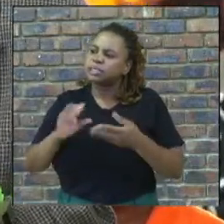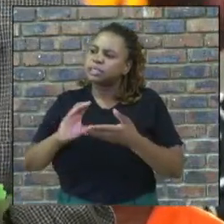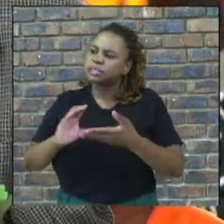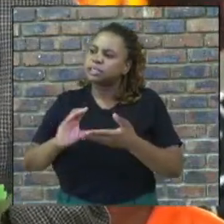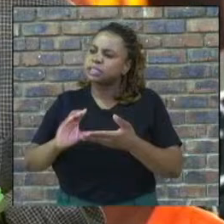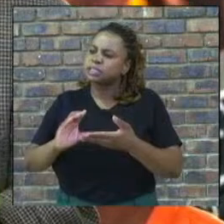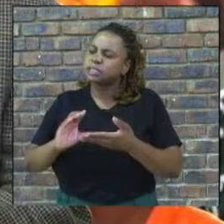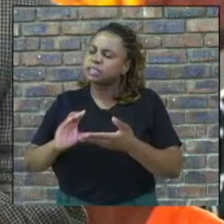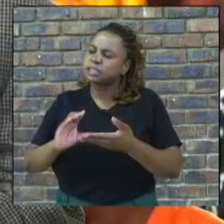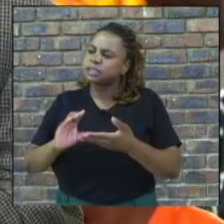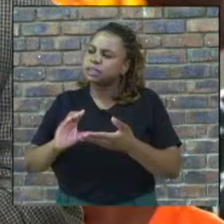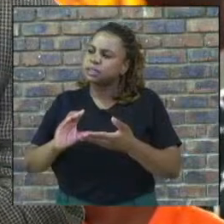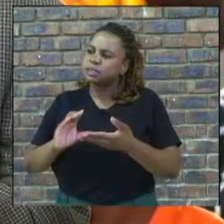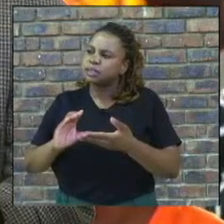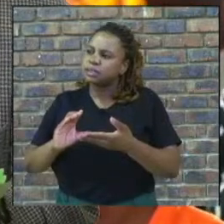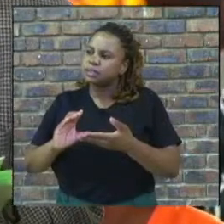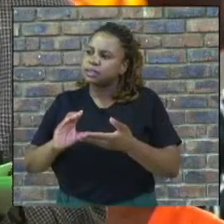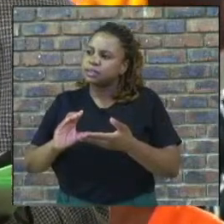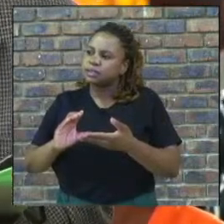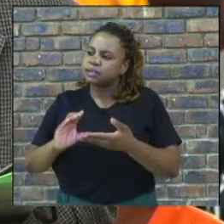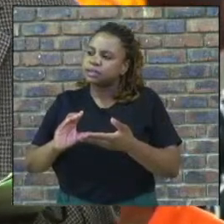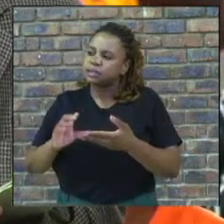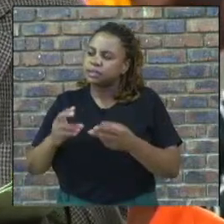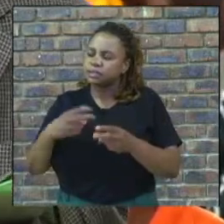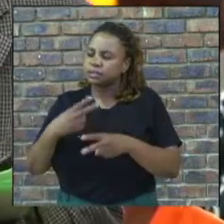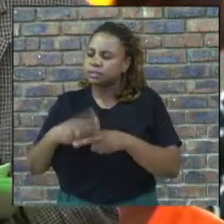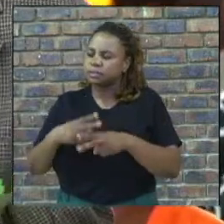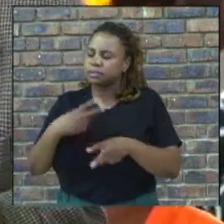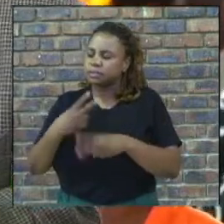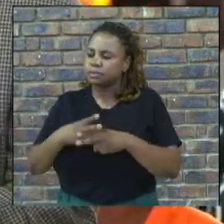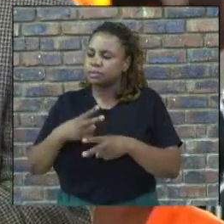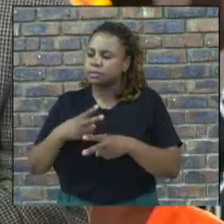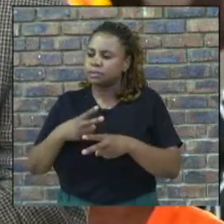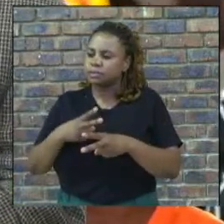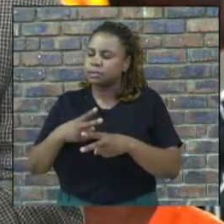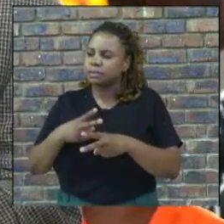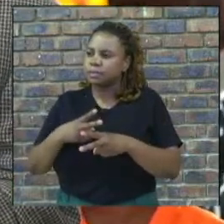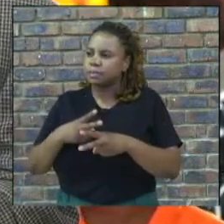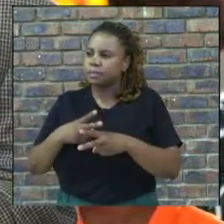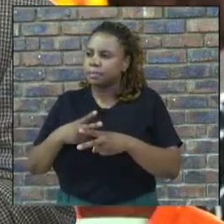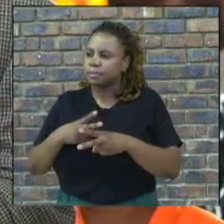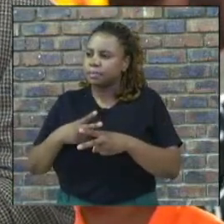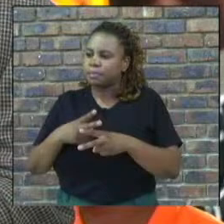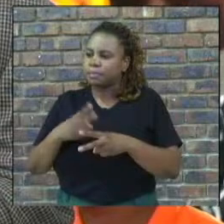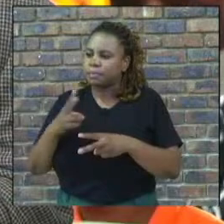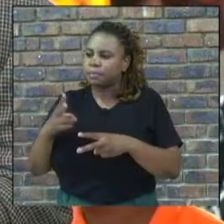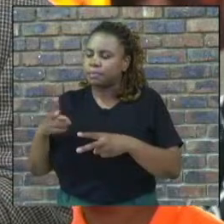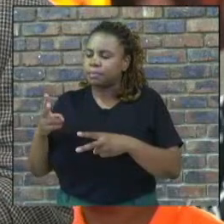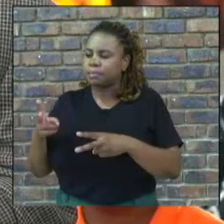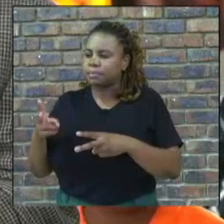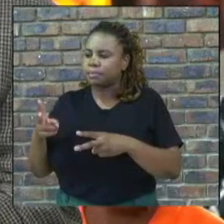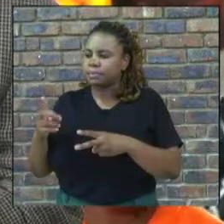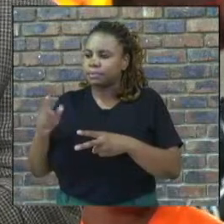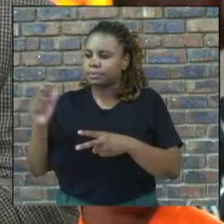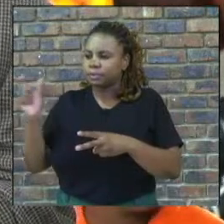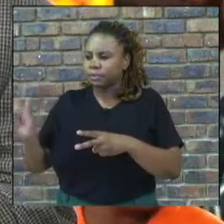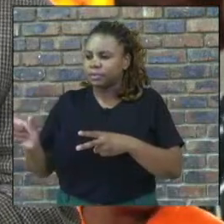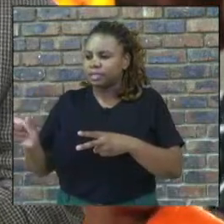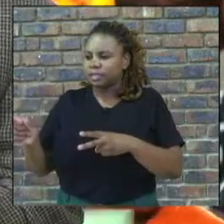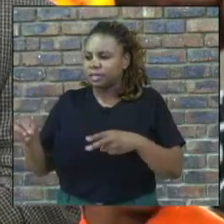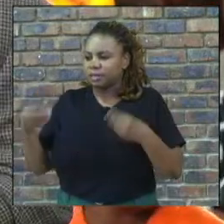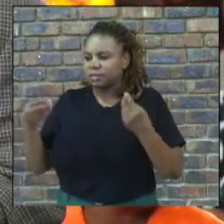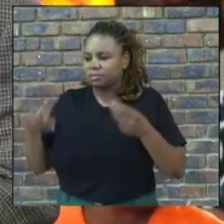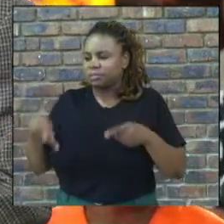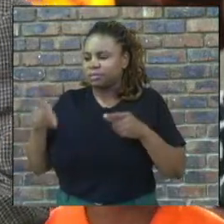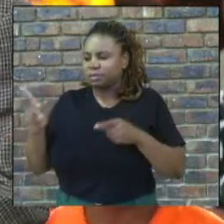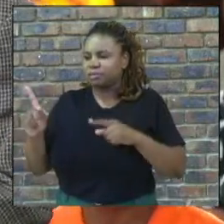e phita. So normally ntho e etswa ke mo thola hore ke chairperson ko cooperative chairperson e one ke secretary ke ntho